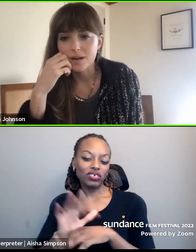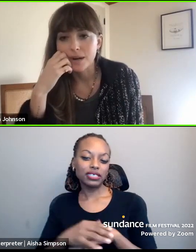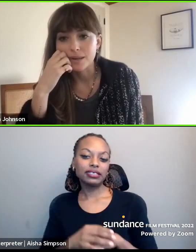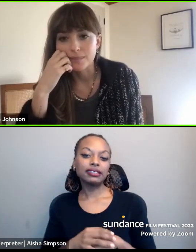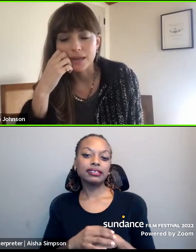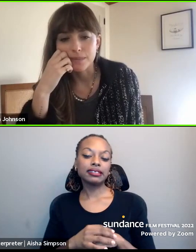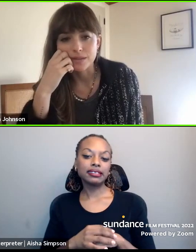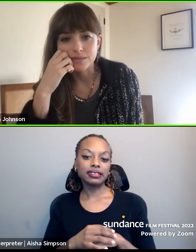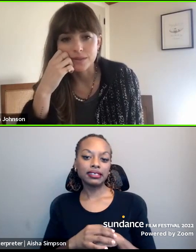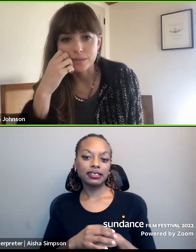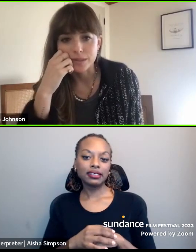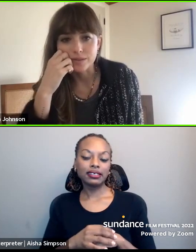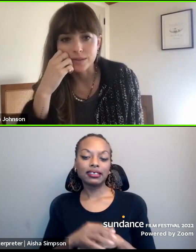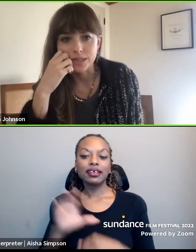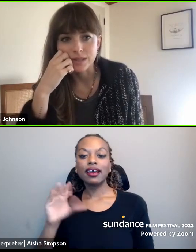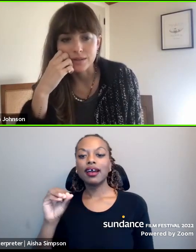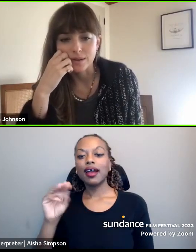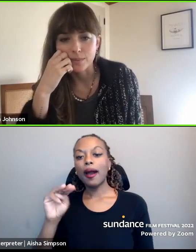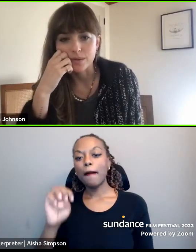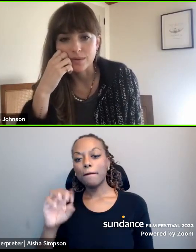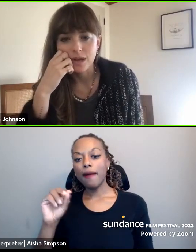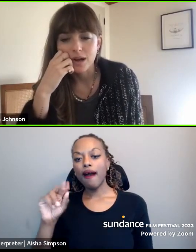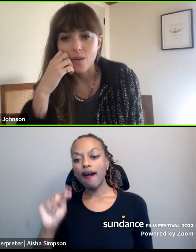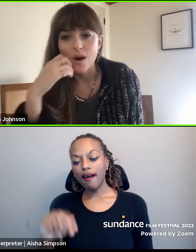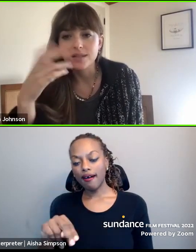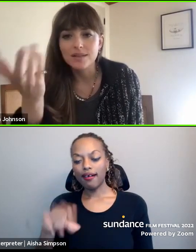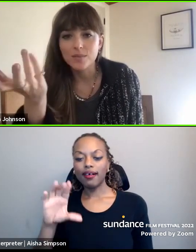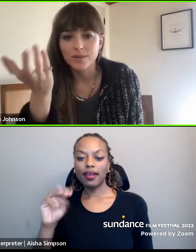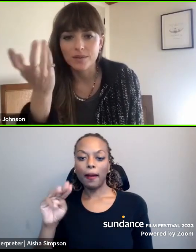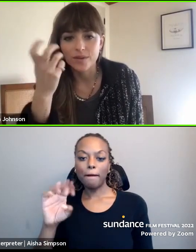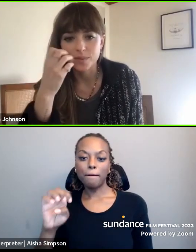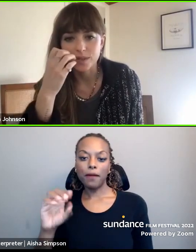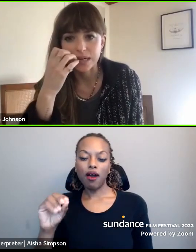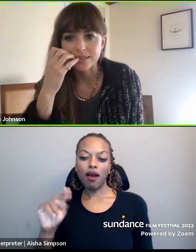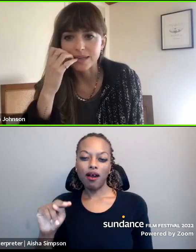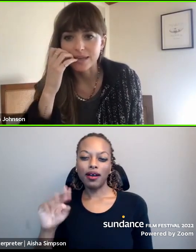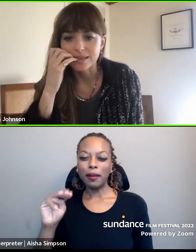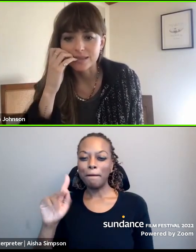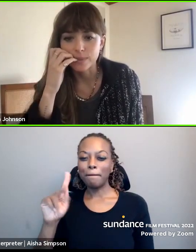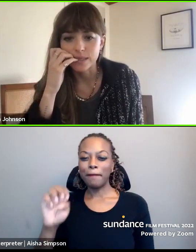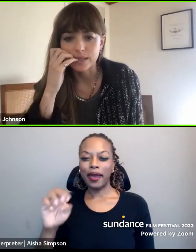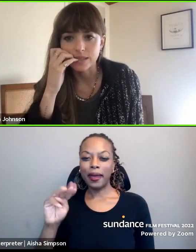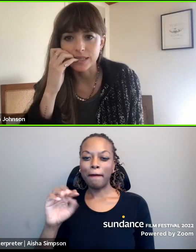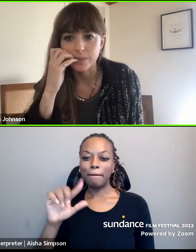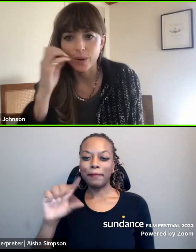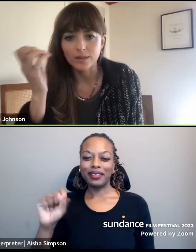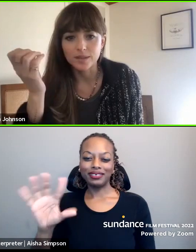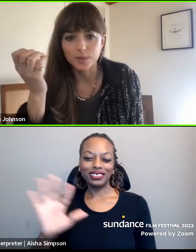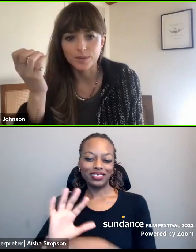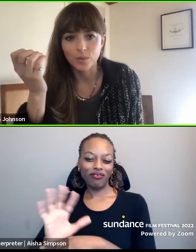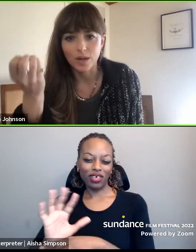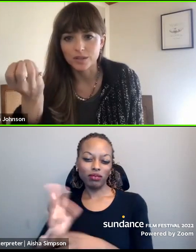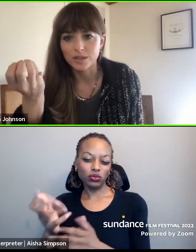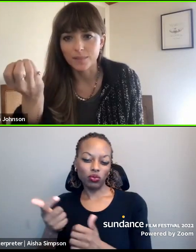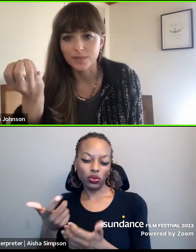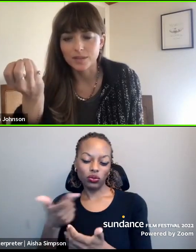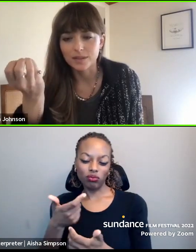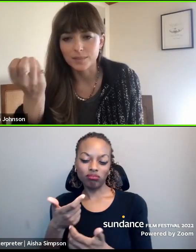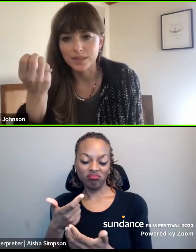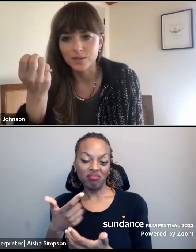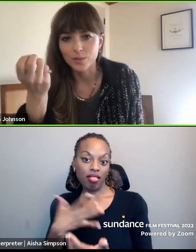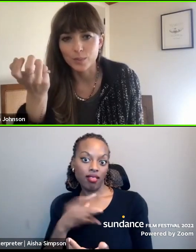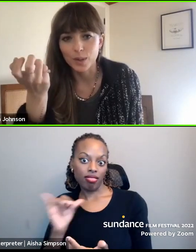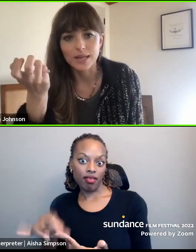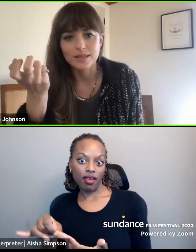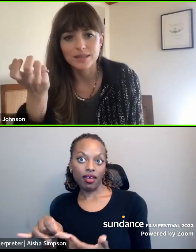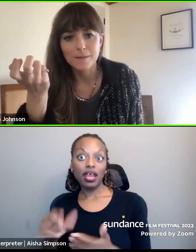Come On, Come On, Mike Mills' film is really incredible. I want to see more of the films that are at Sundance, but it's like impossible to watch them because